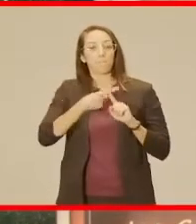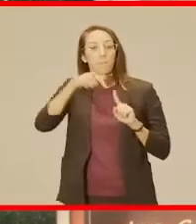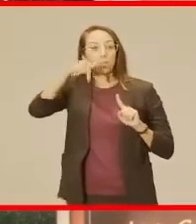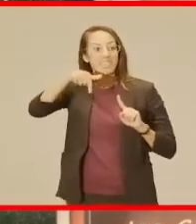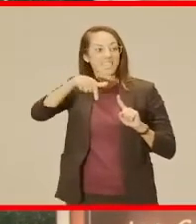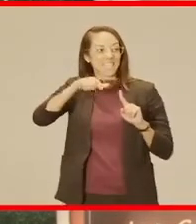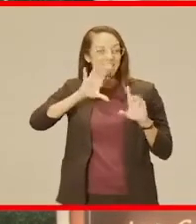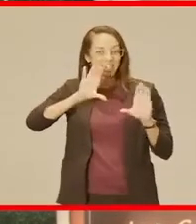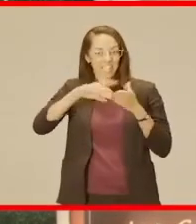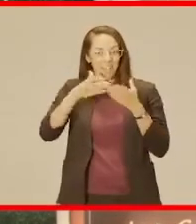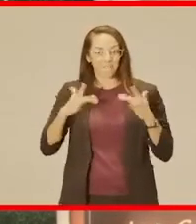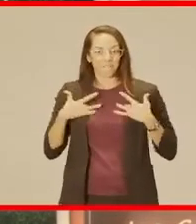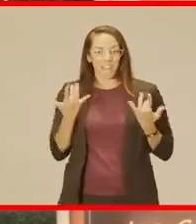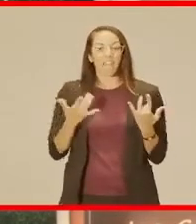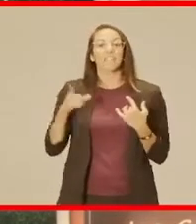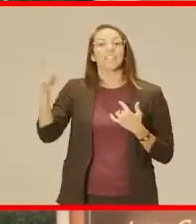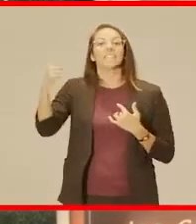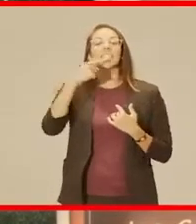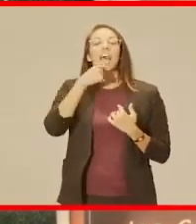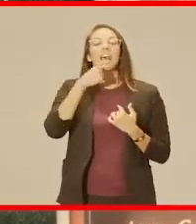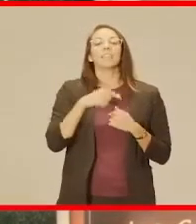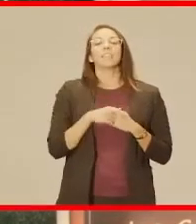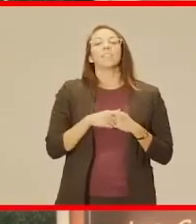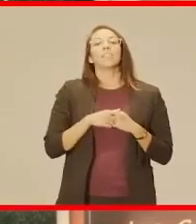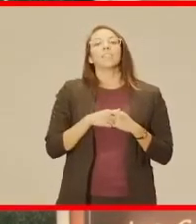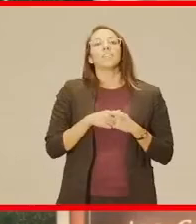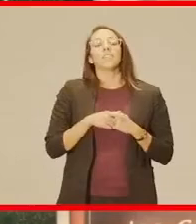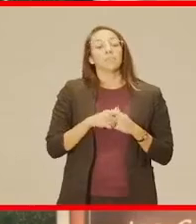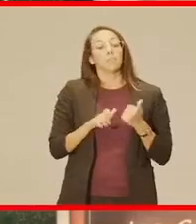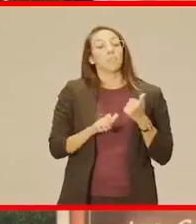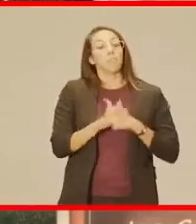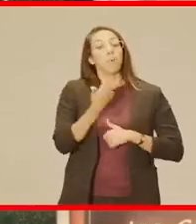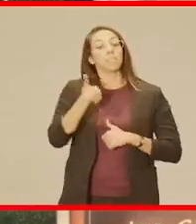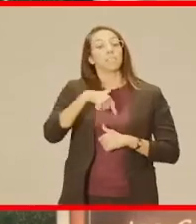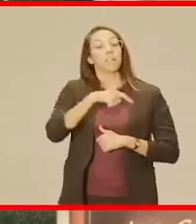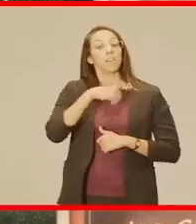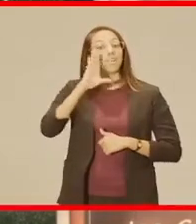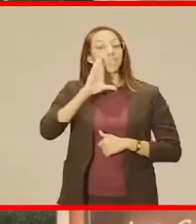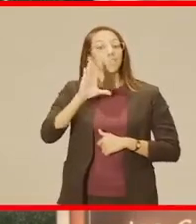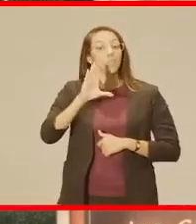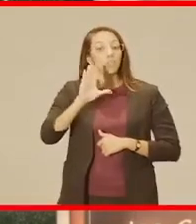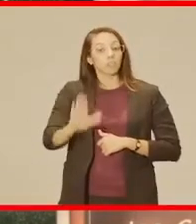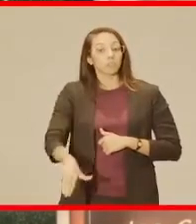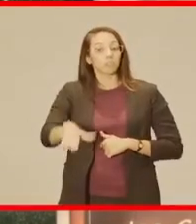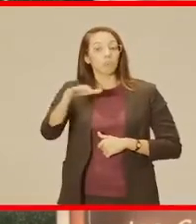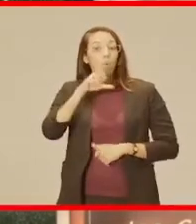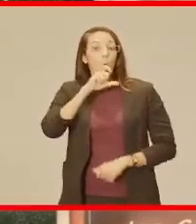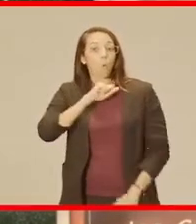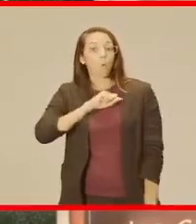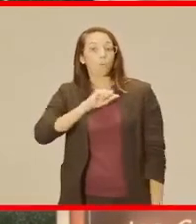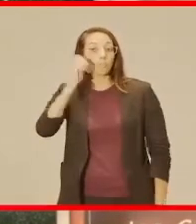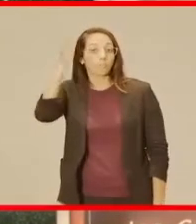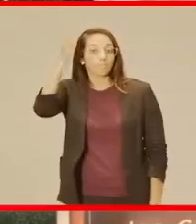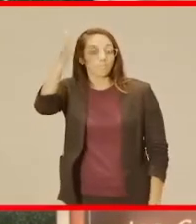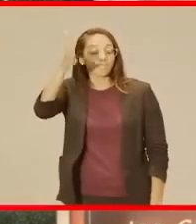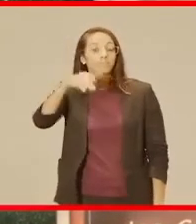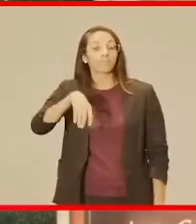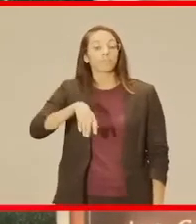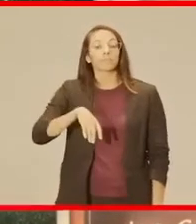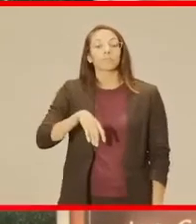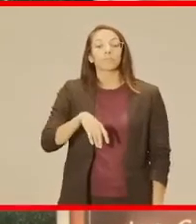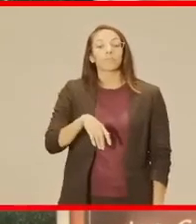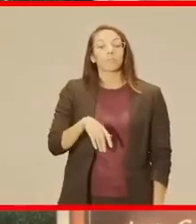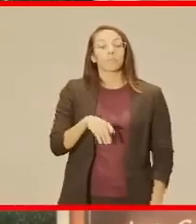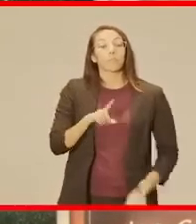said, regarding the fact that most of us are going to grow old someday, there are two people in this